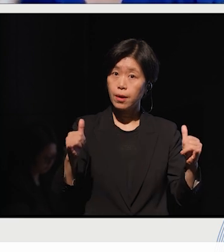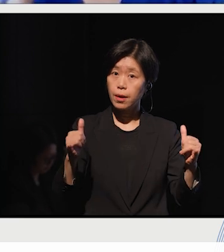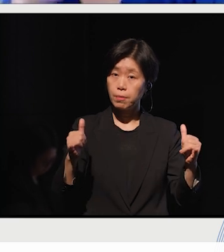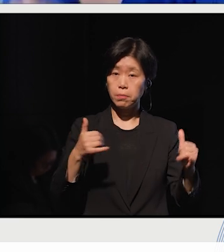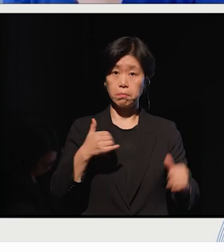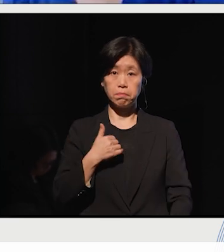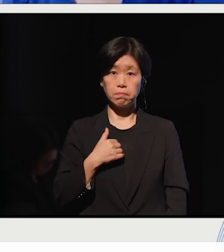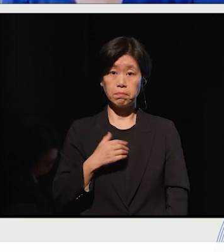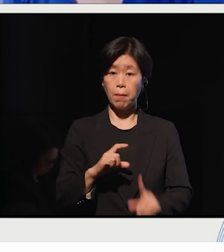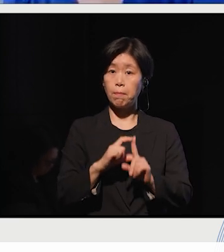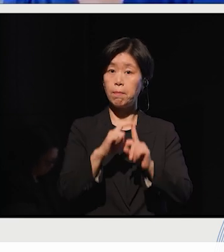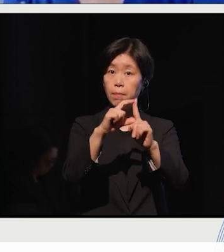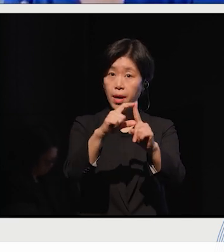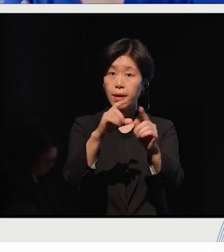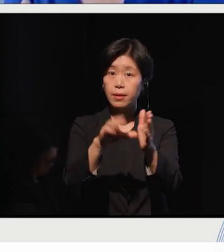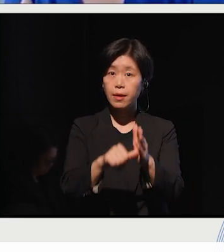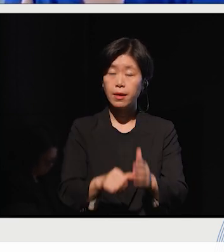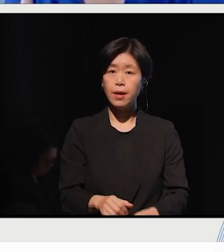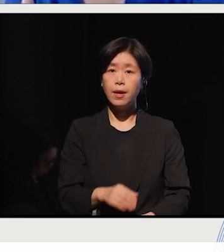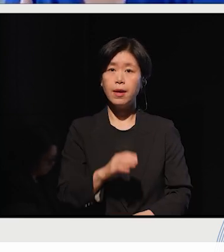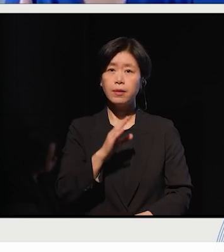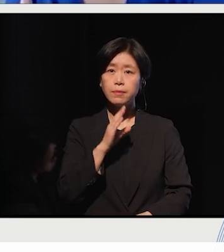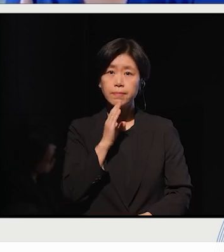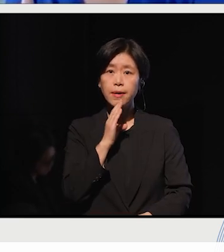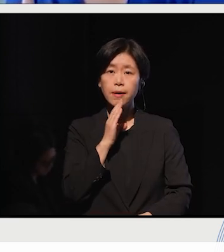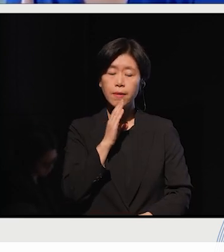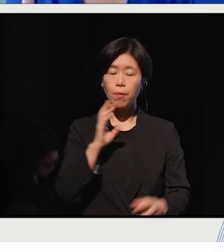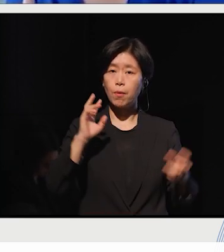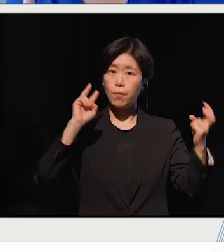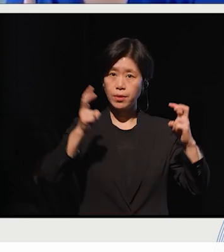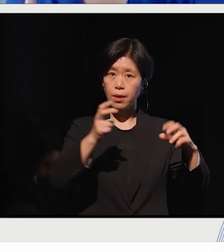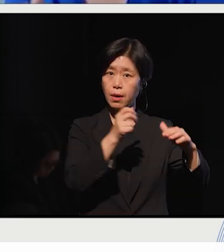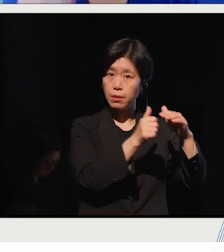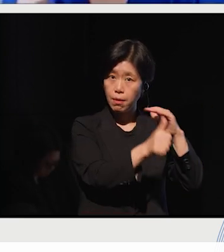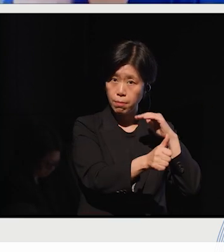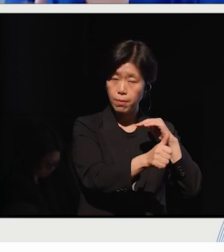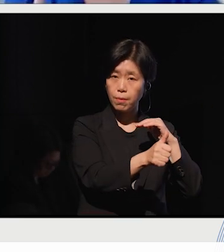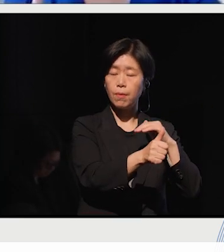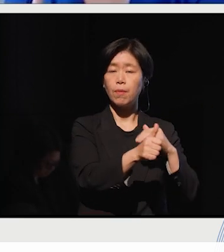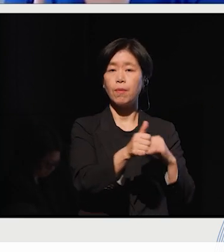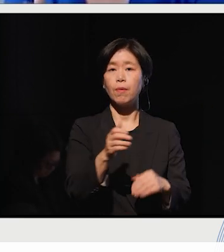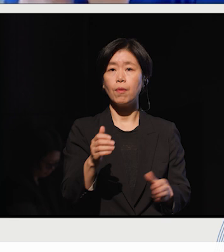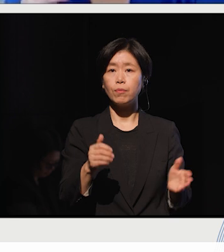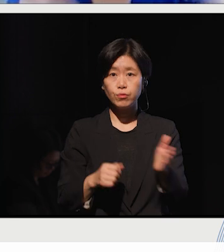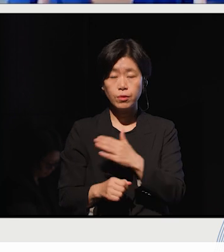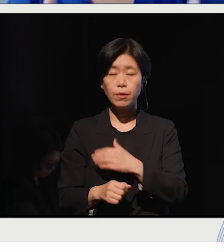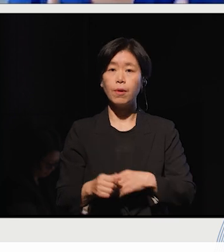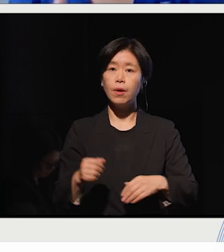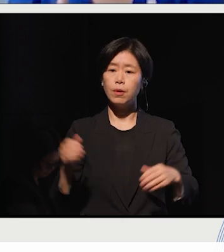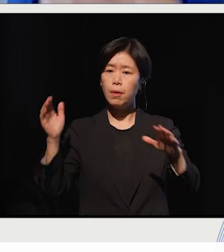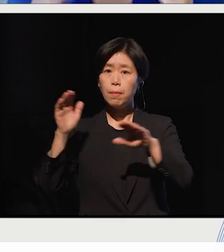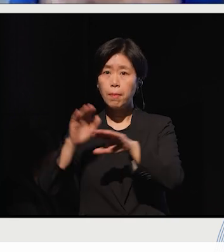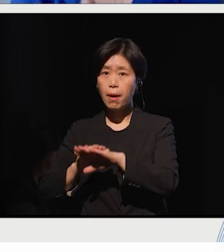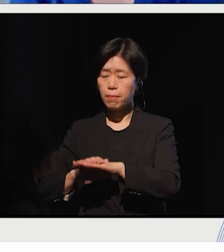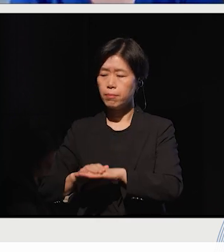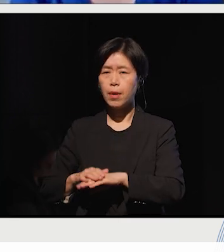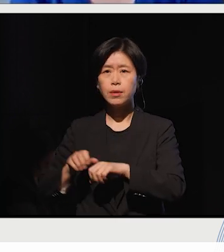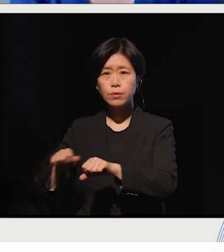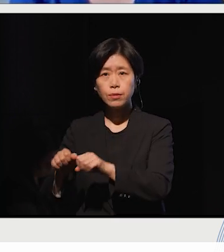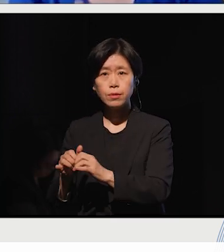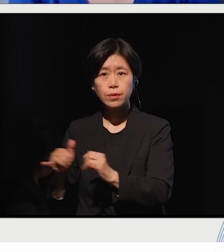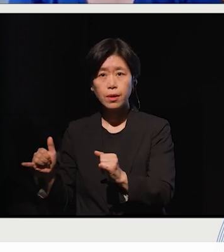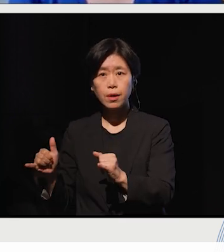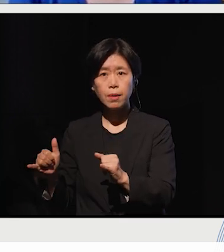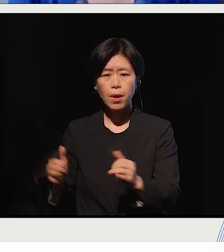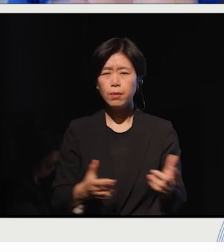to the person who's cleaning the floors at night. Everyone should be trained on how to